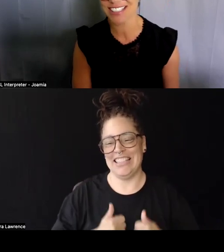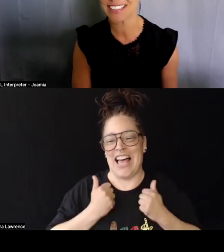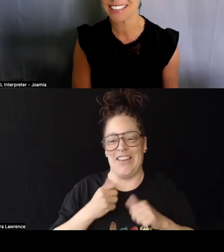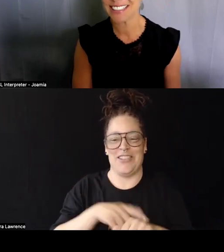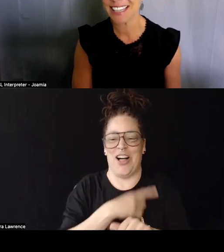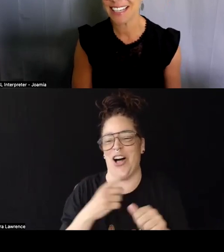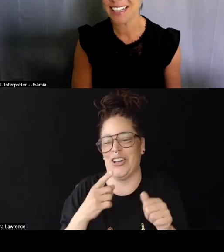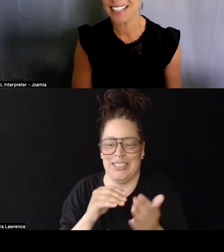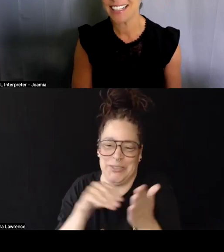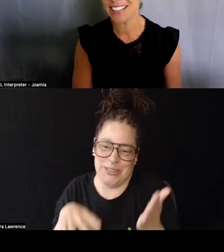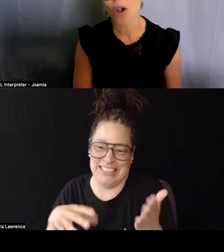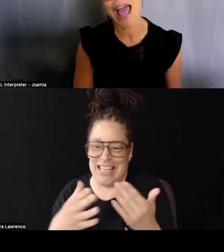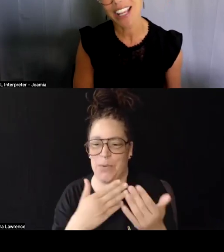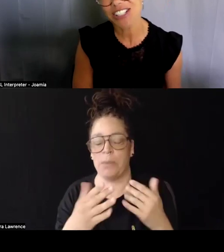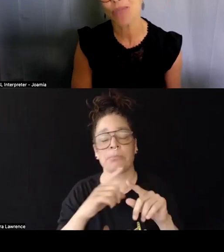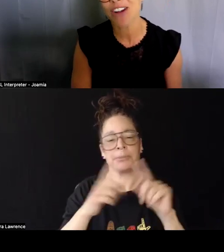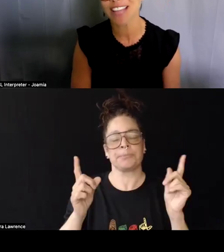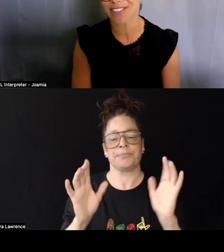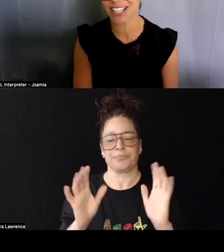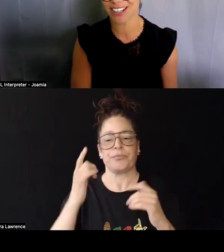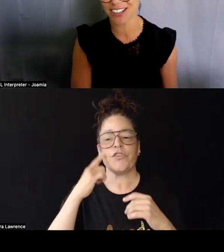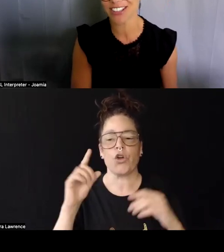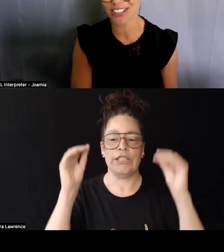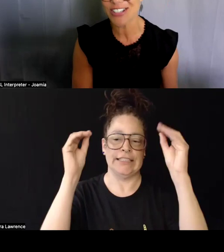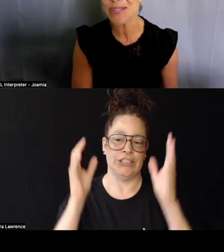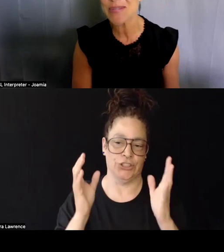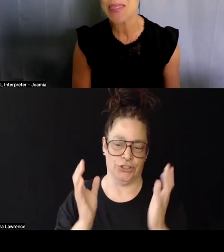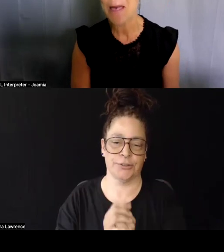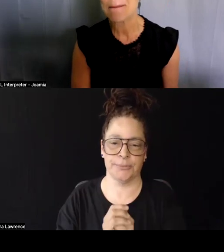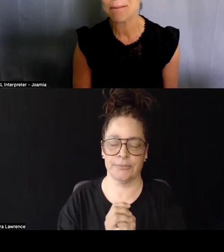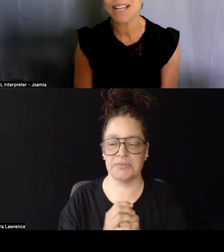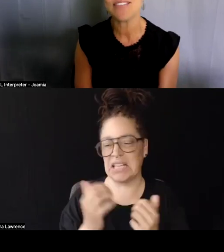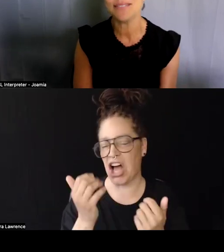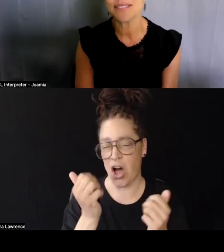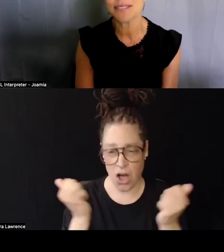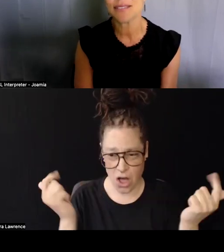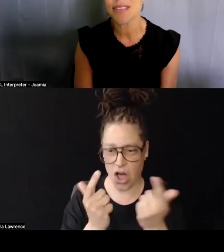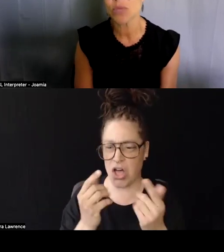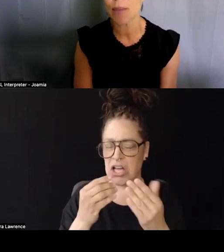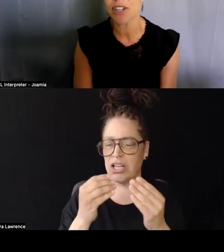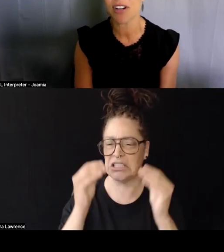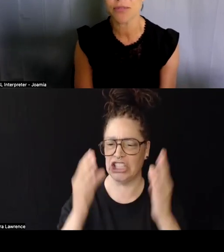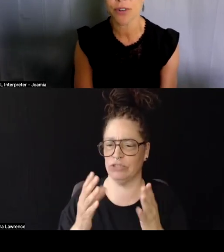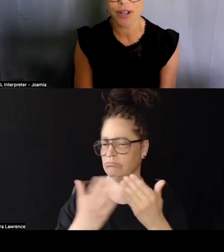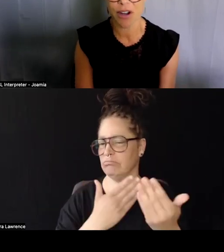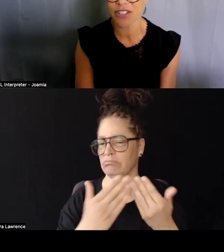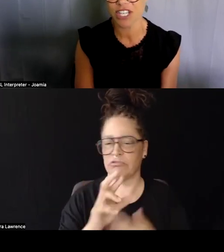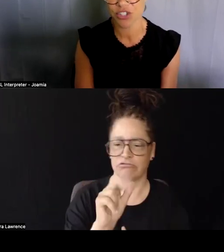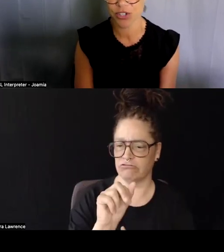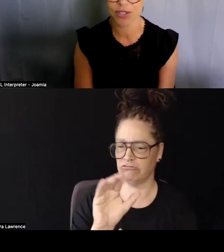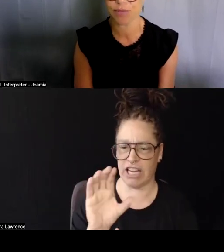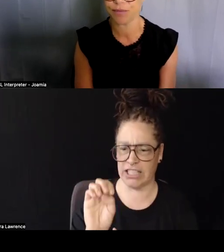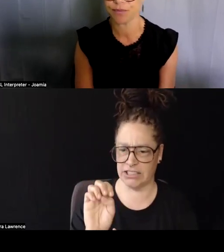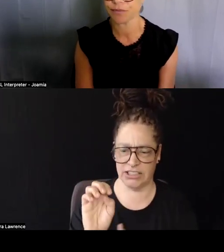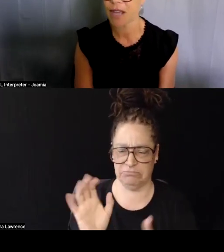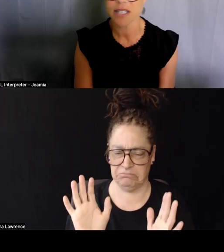teachers. And, actually, we are lifelong learners, but this webinar is for all